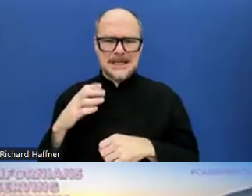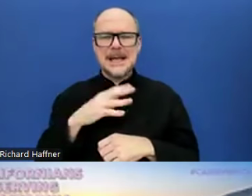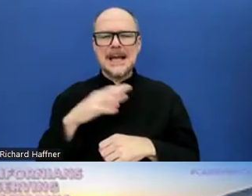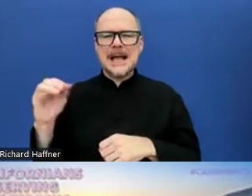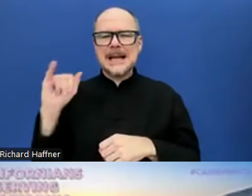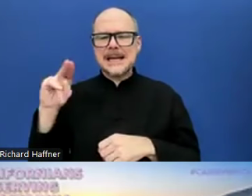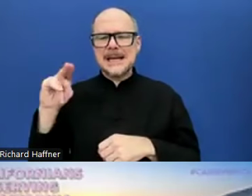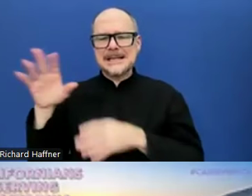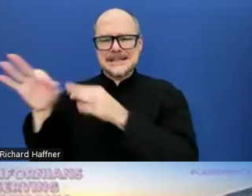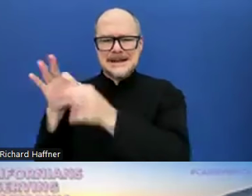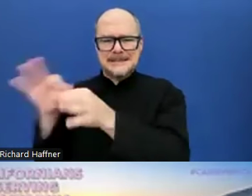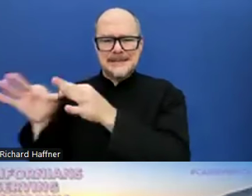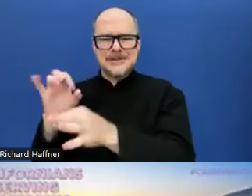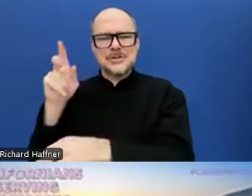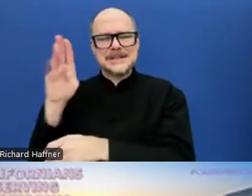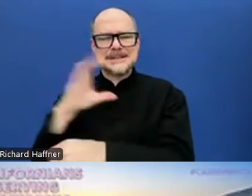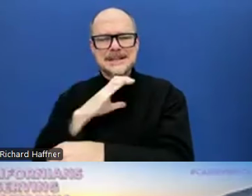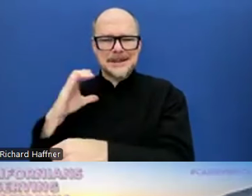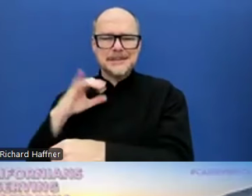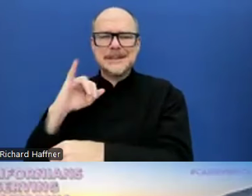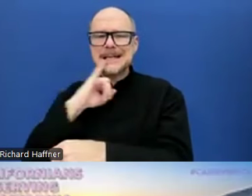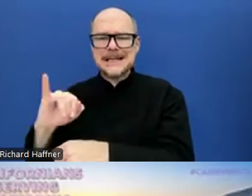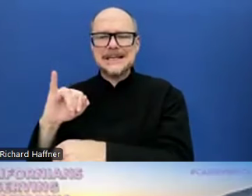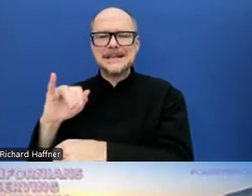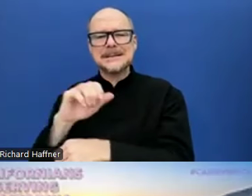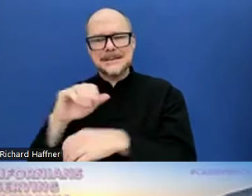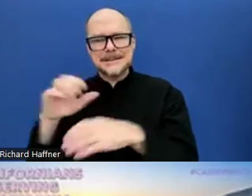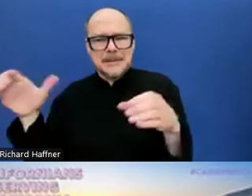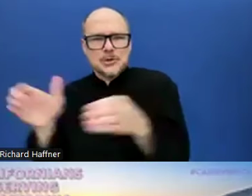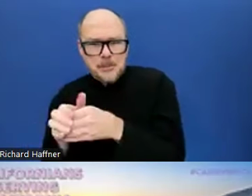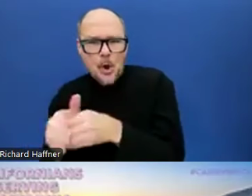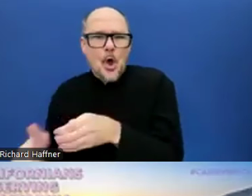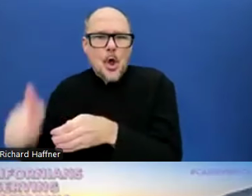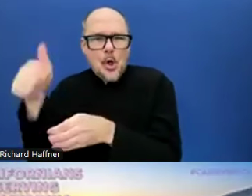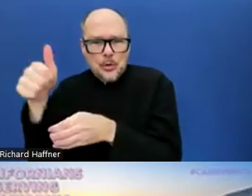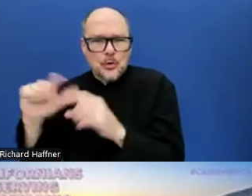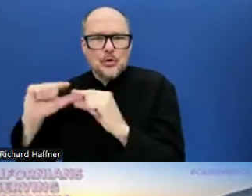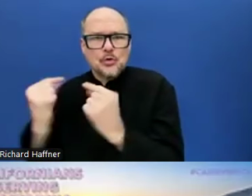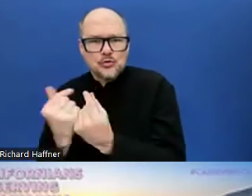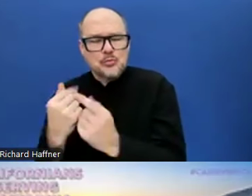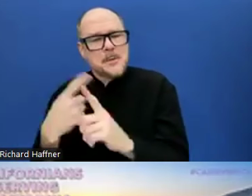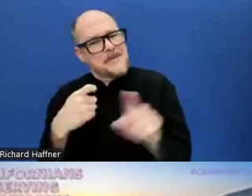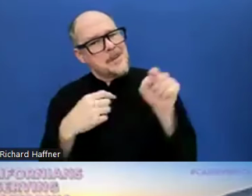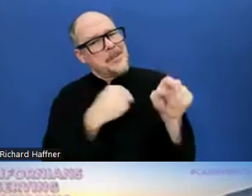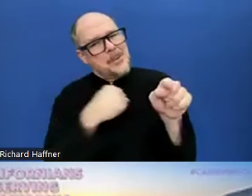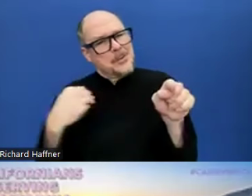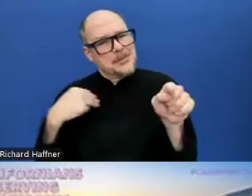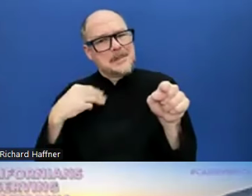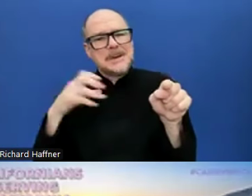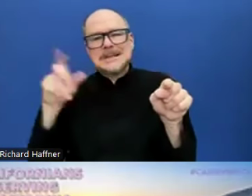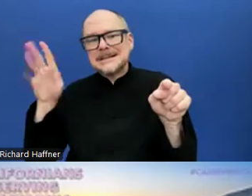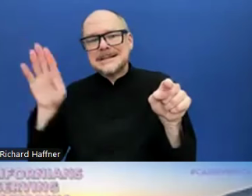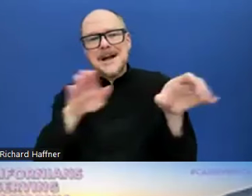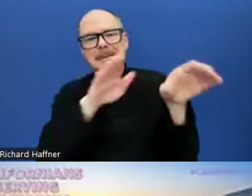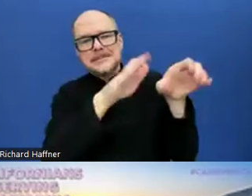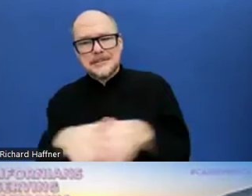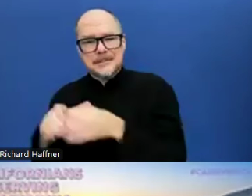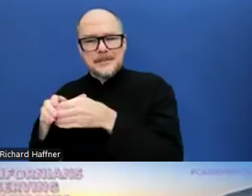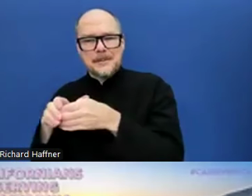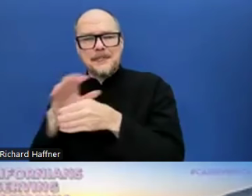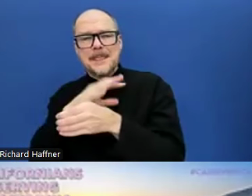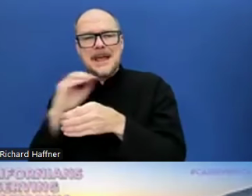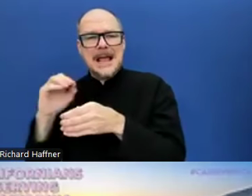definition, a subcommittee is a smaller group within a committee made up of the members of that committee, and they're tasked